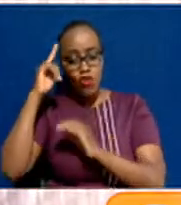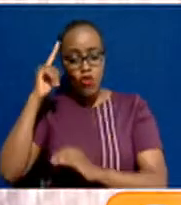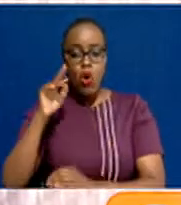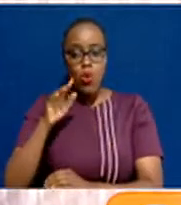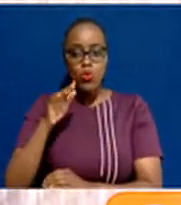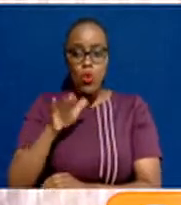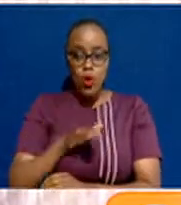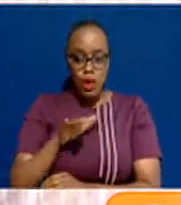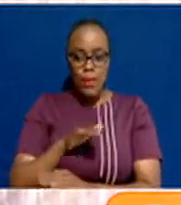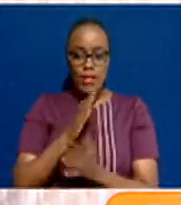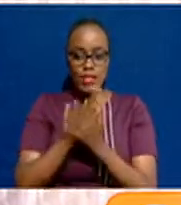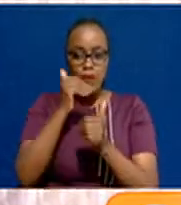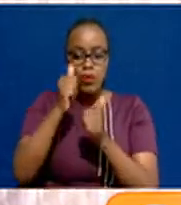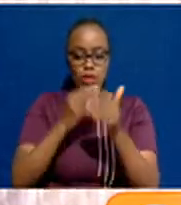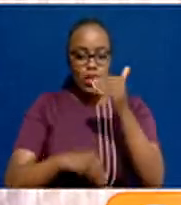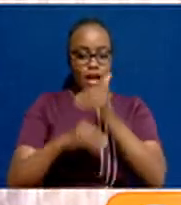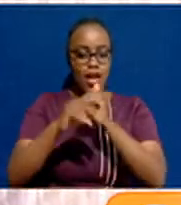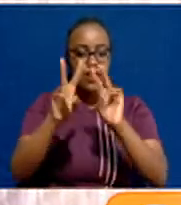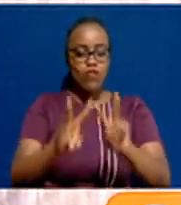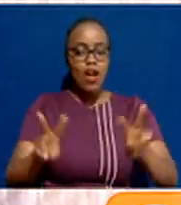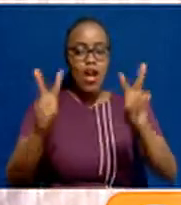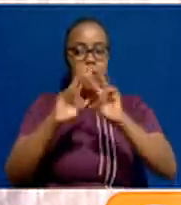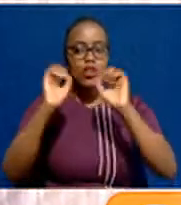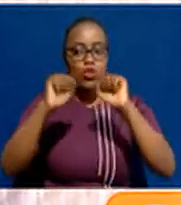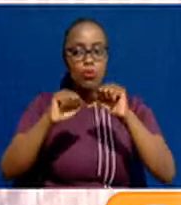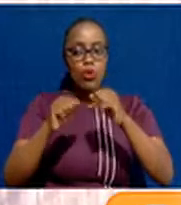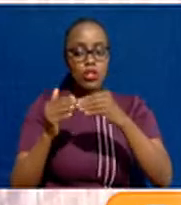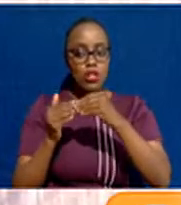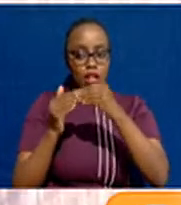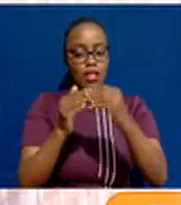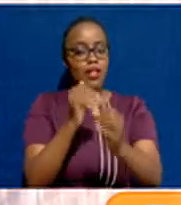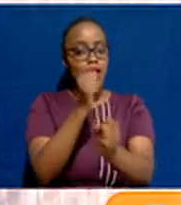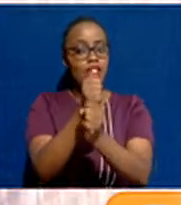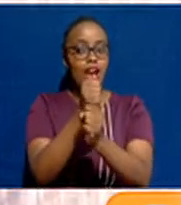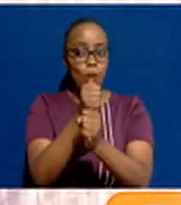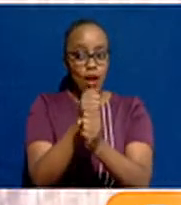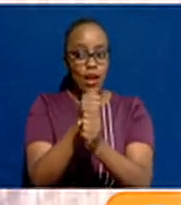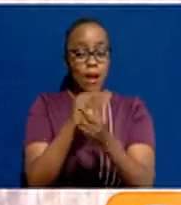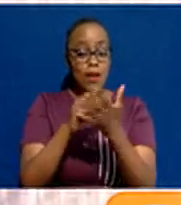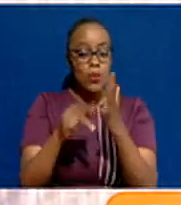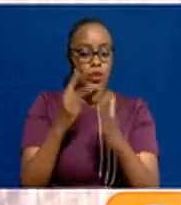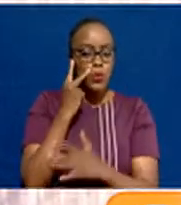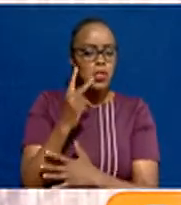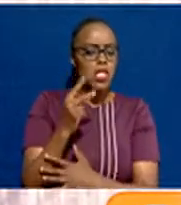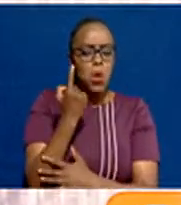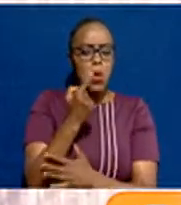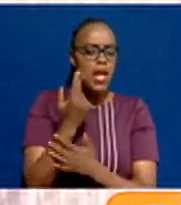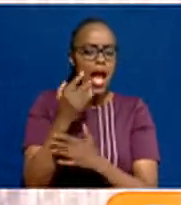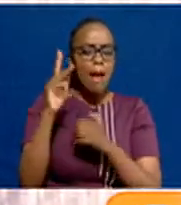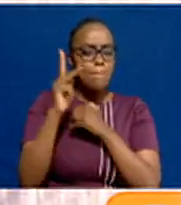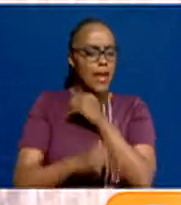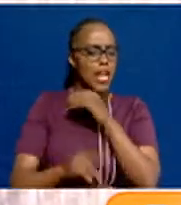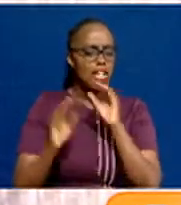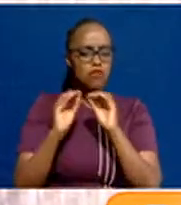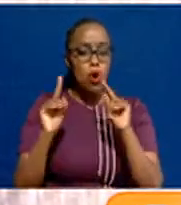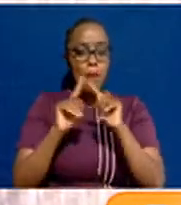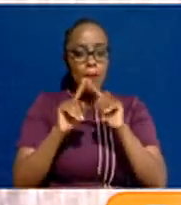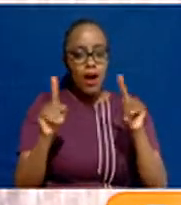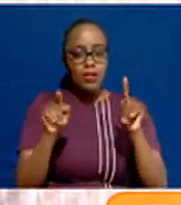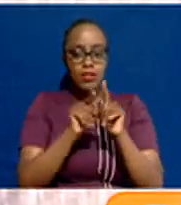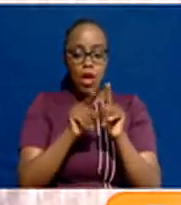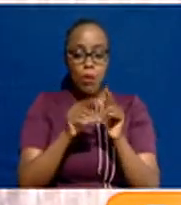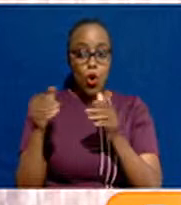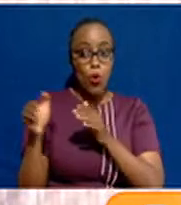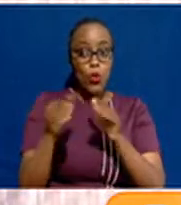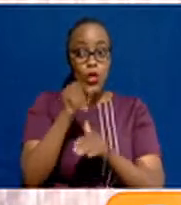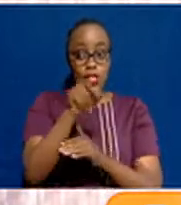is something that actually adds value to their ability to lead at work. So let's not look at it as a penalty, but as an opportunity. Yeah.